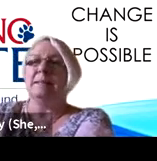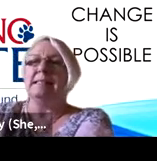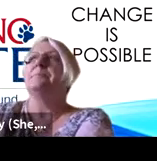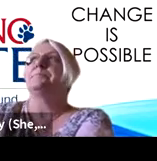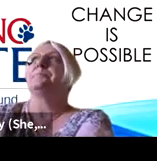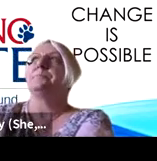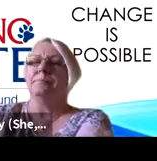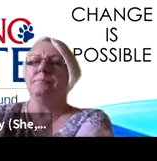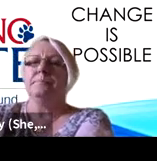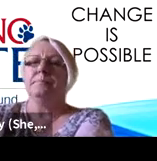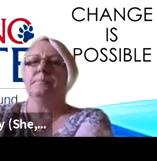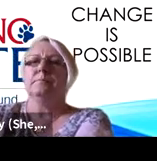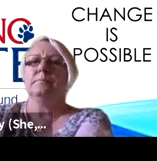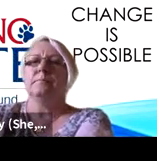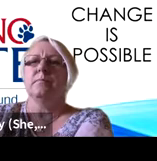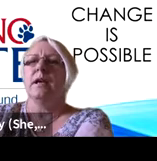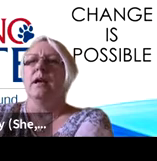Next slide, please.